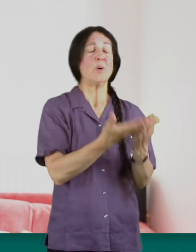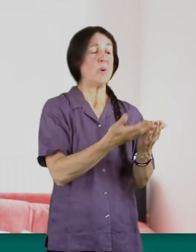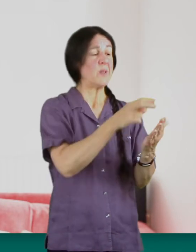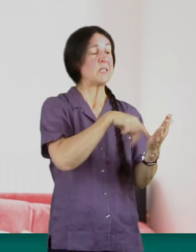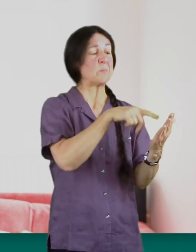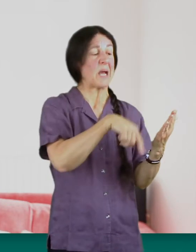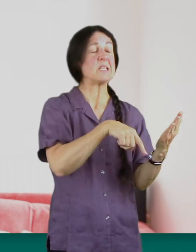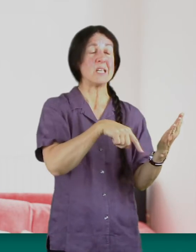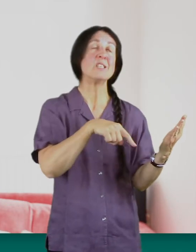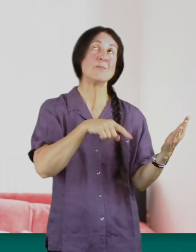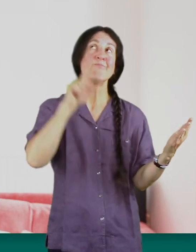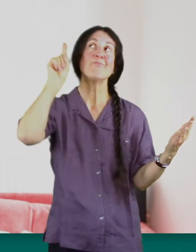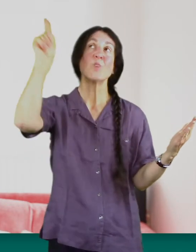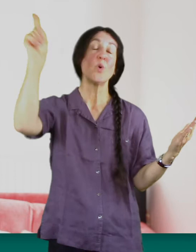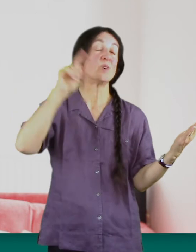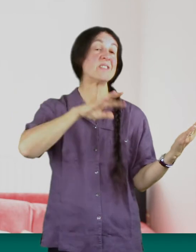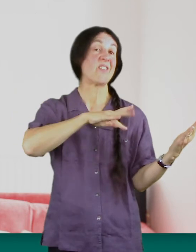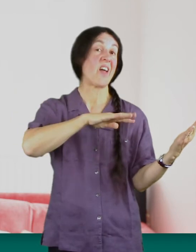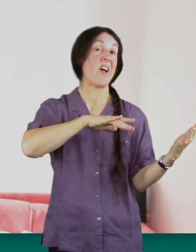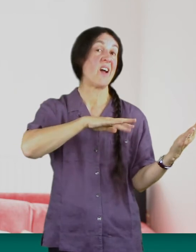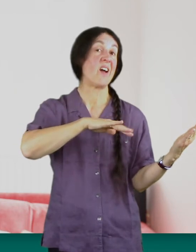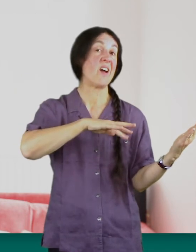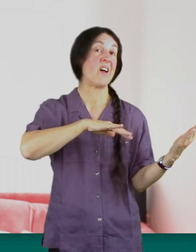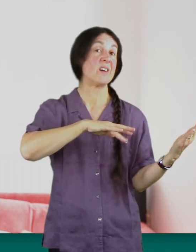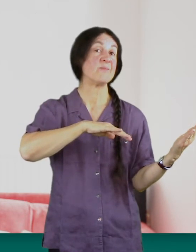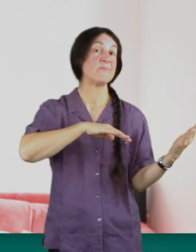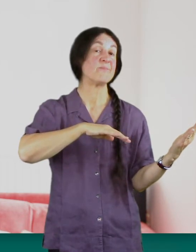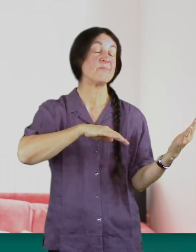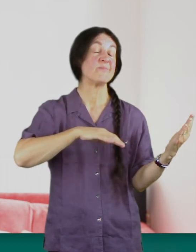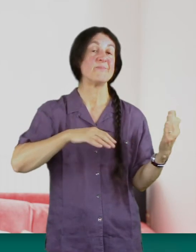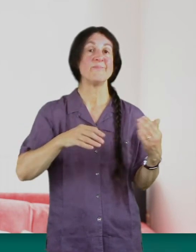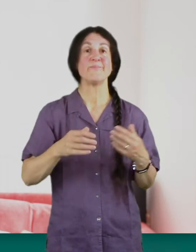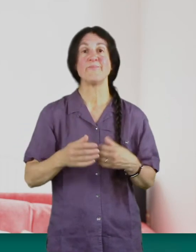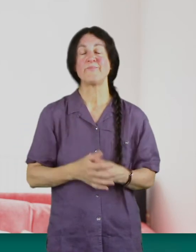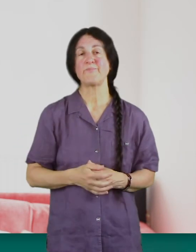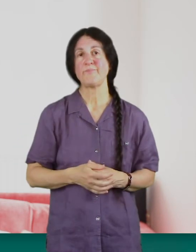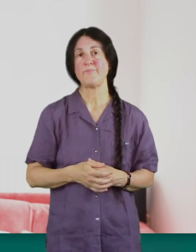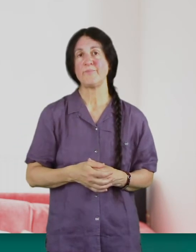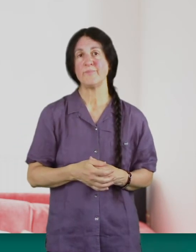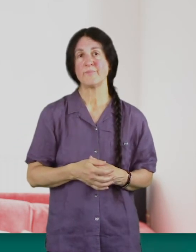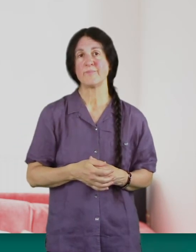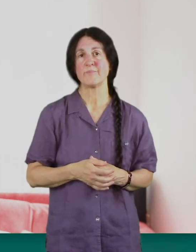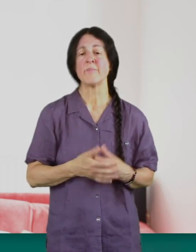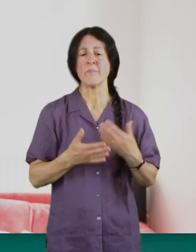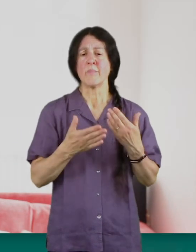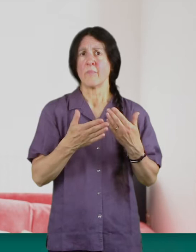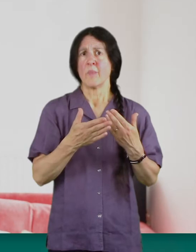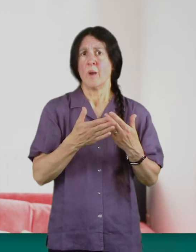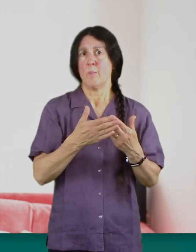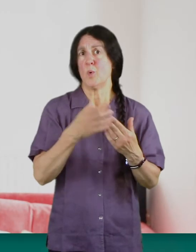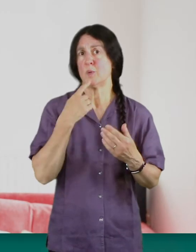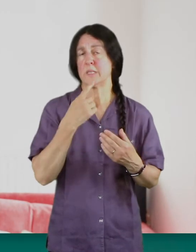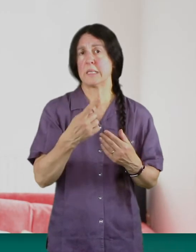I think there's more to say about so much of this. There's so much richness in these